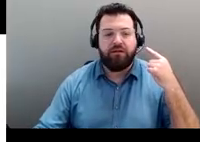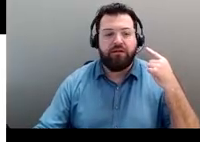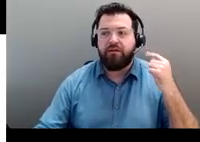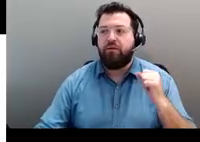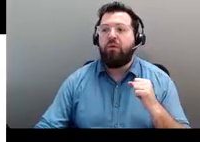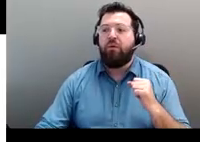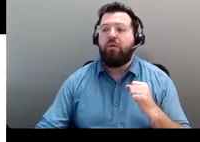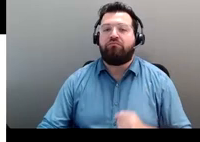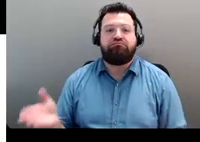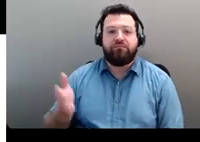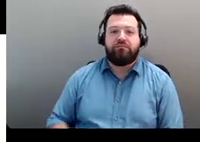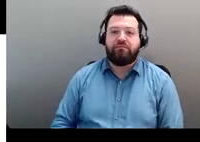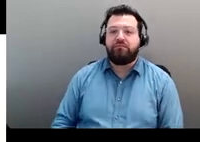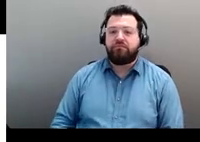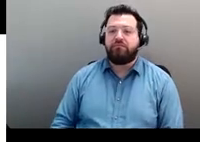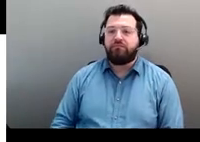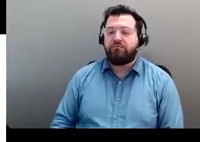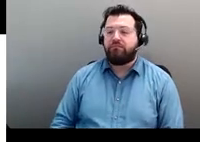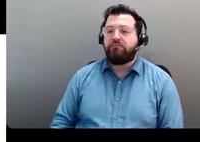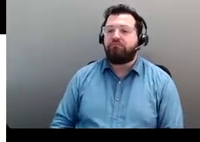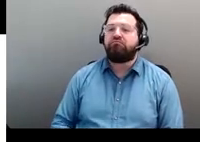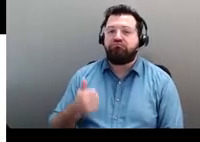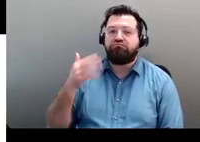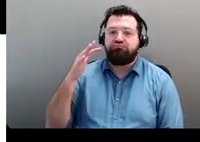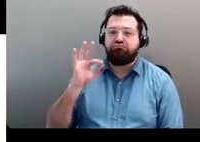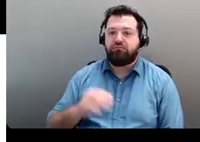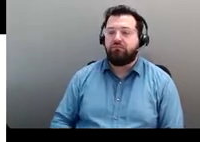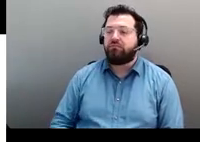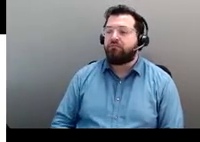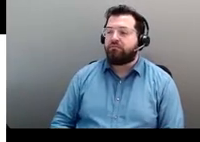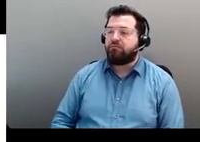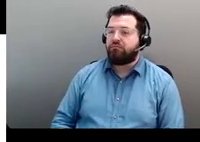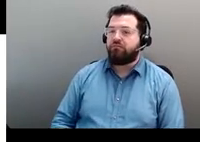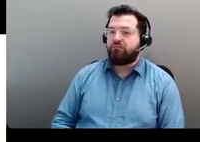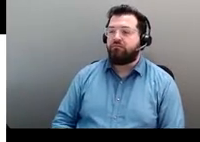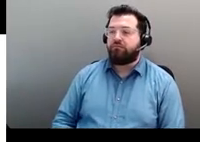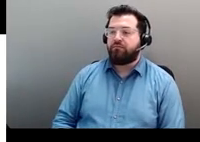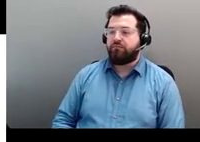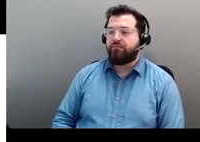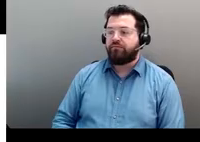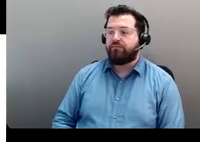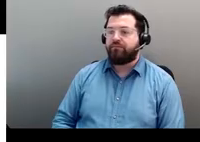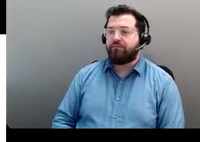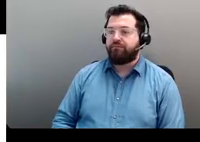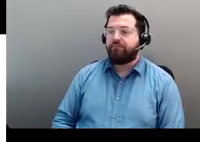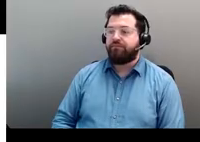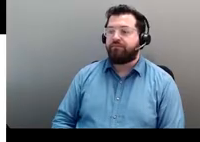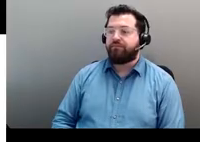Your Majesties, Your Royal Highnesses, Excellencies, dear laureates, ladies and